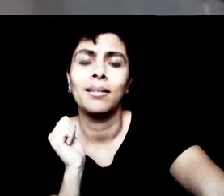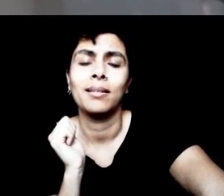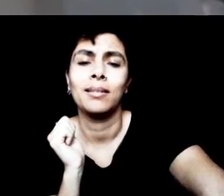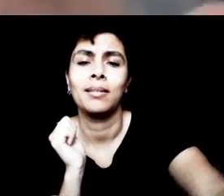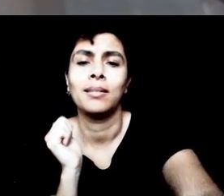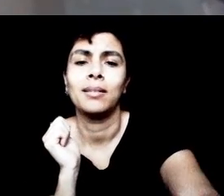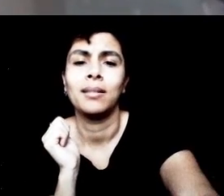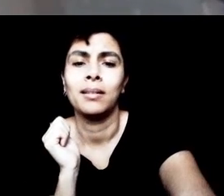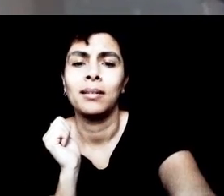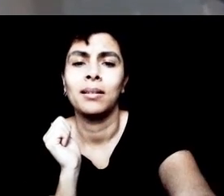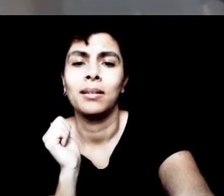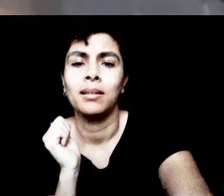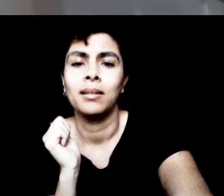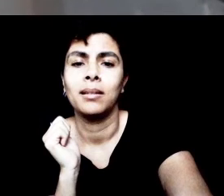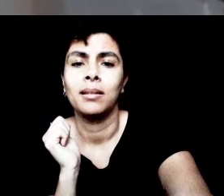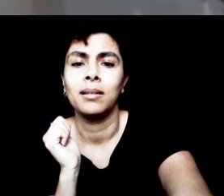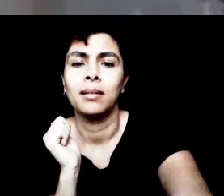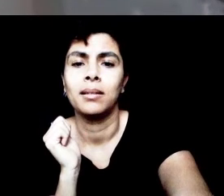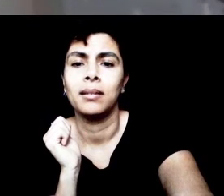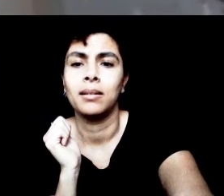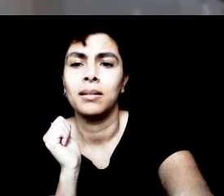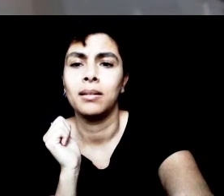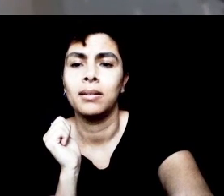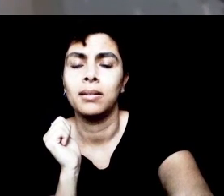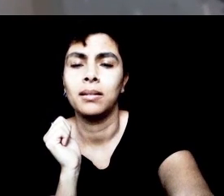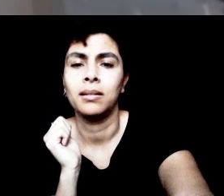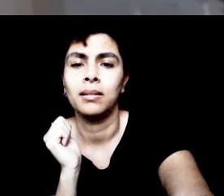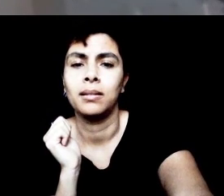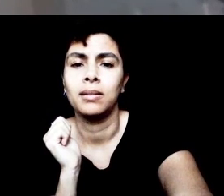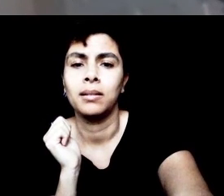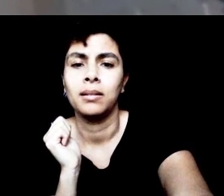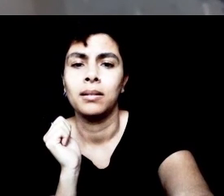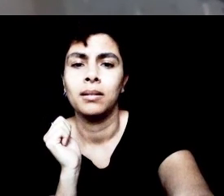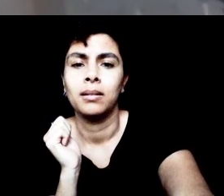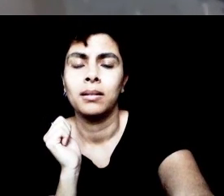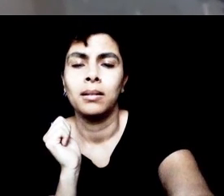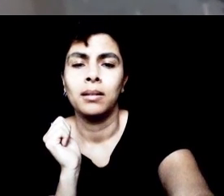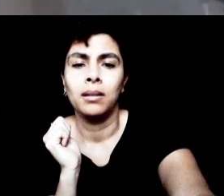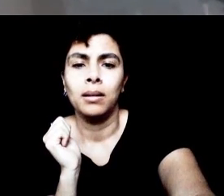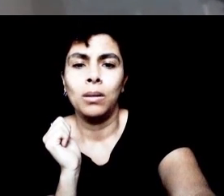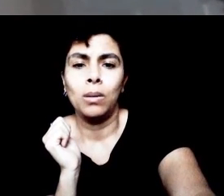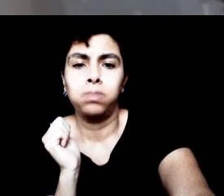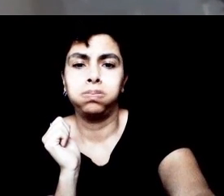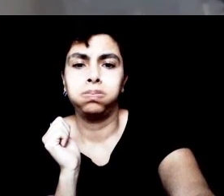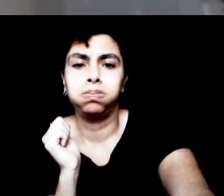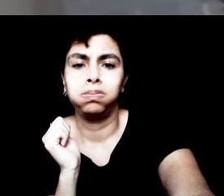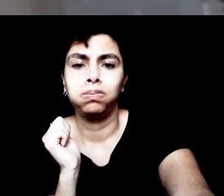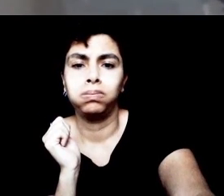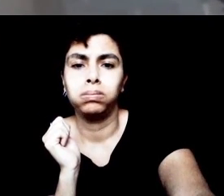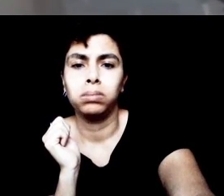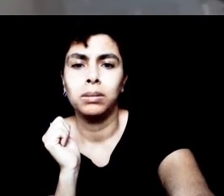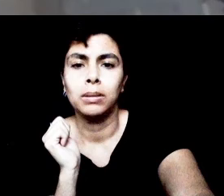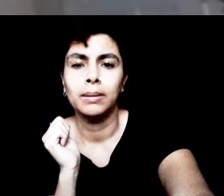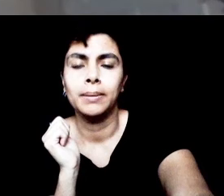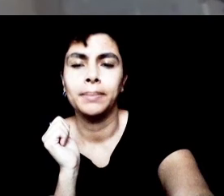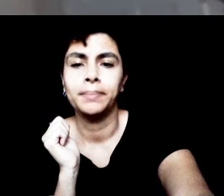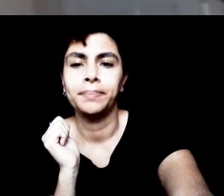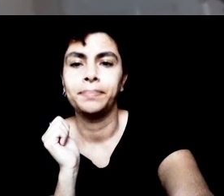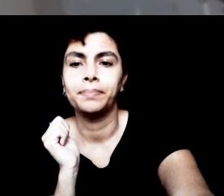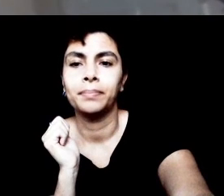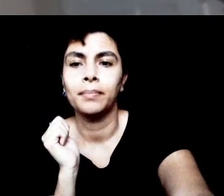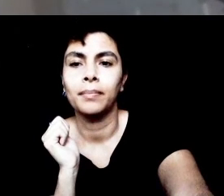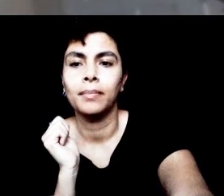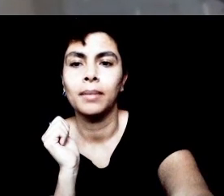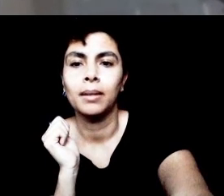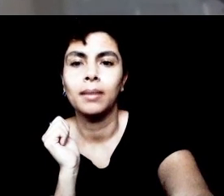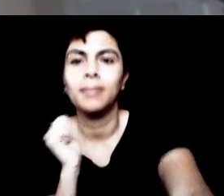mastery motivation for children to do things like cut their own soft foods themselves is really wonderful to see how it builds their confidence. So